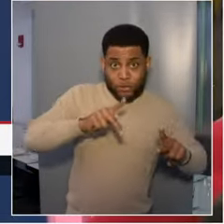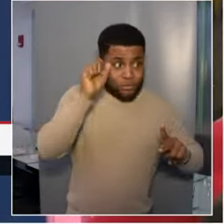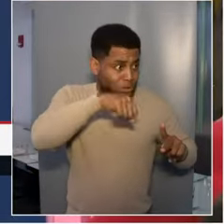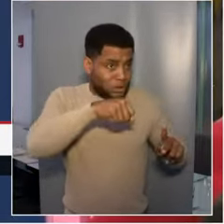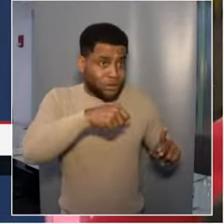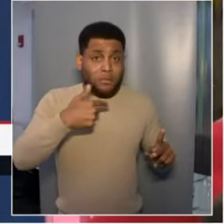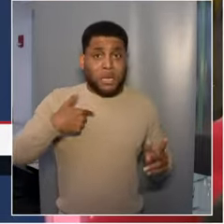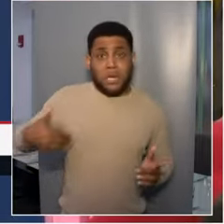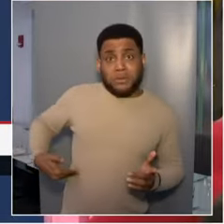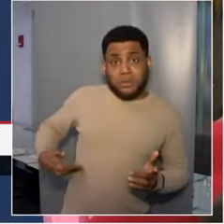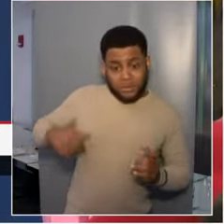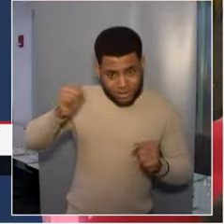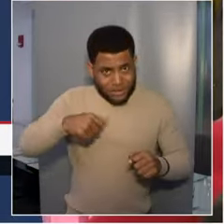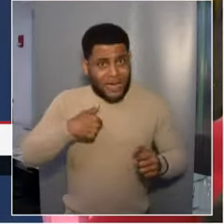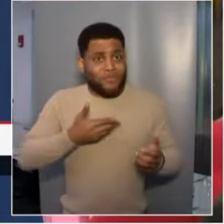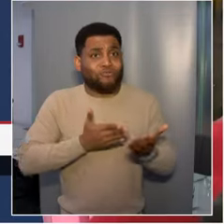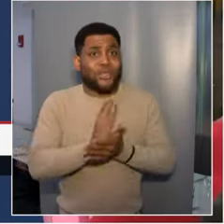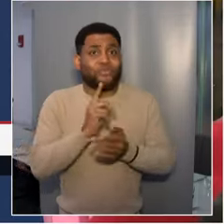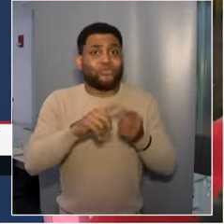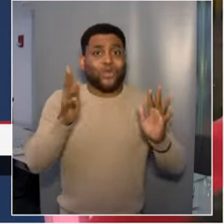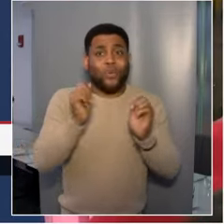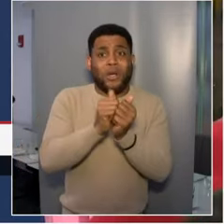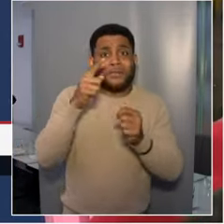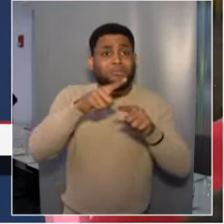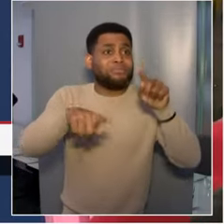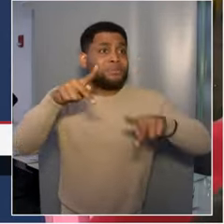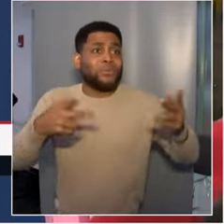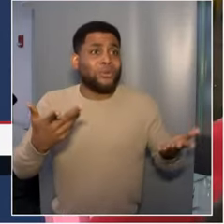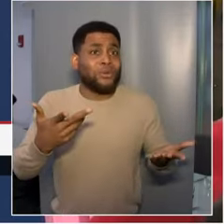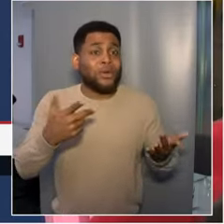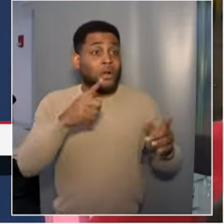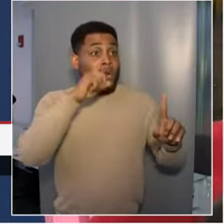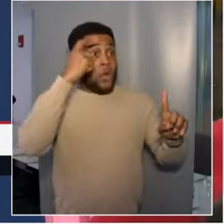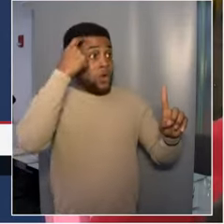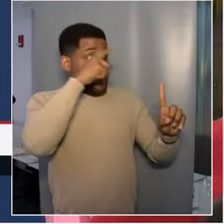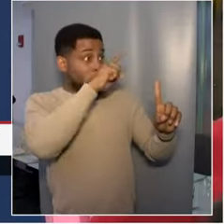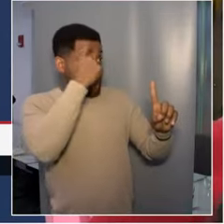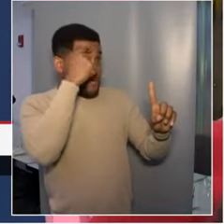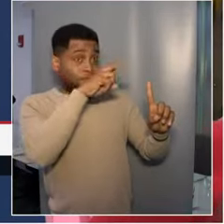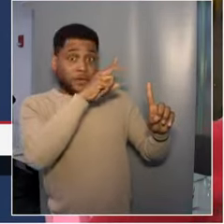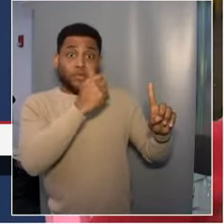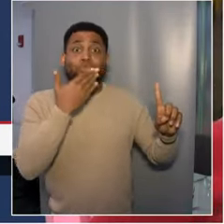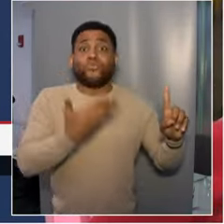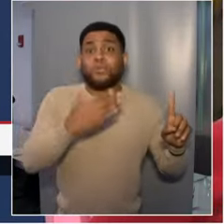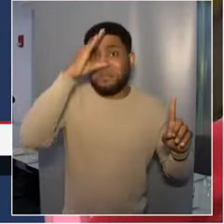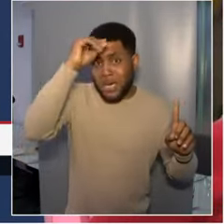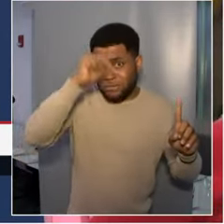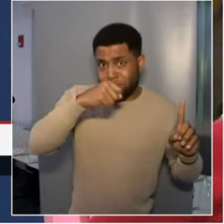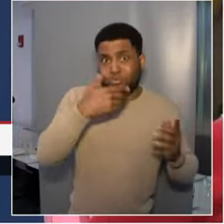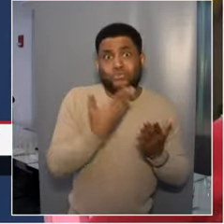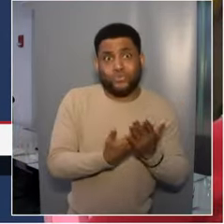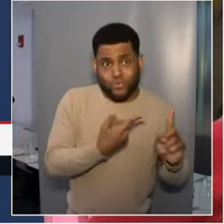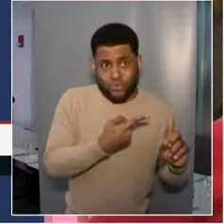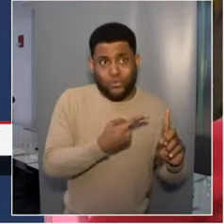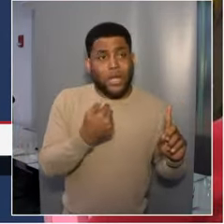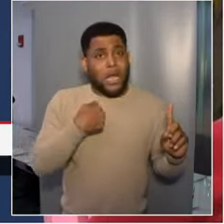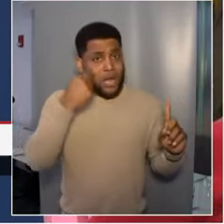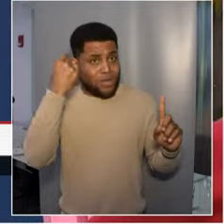talk to him, he's a good man. And he said, yeah, she's your mayor, you're in